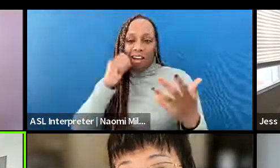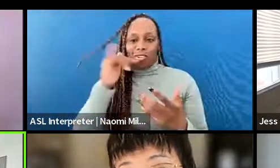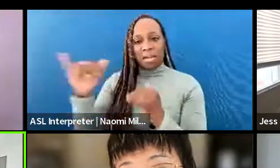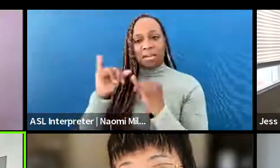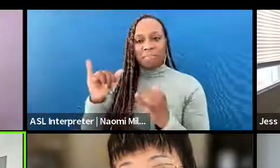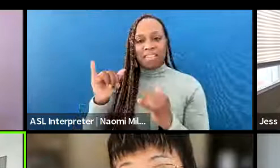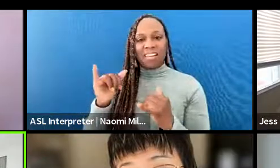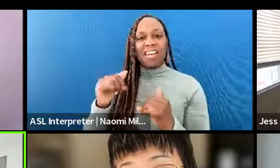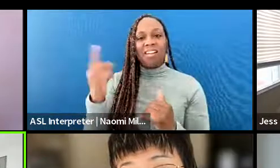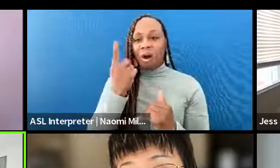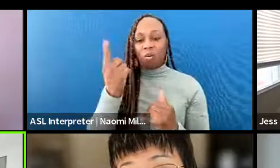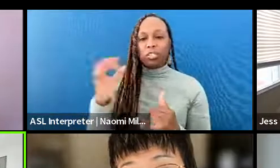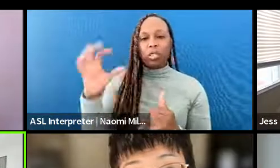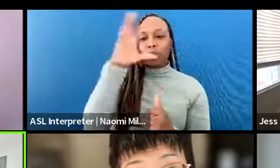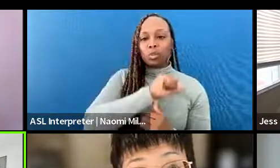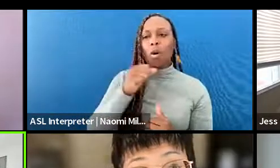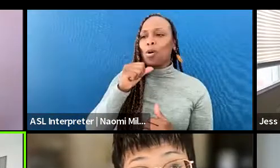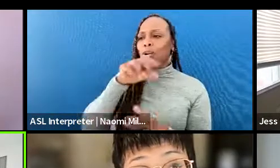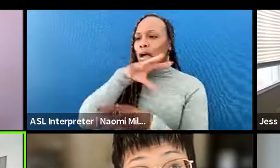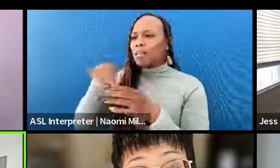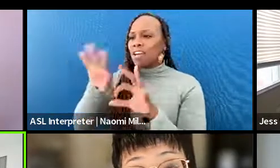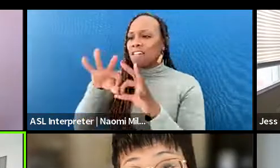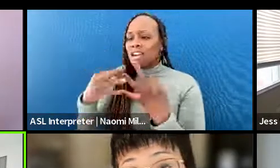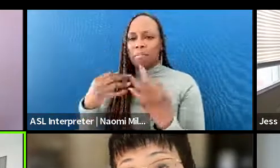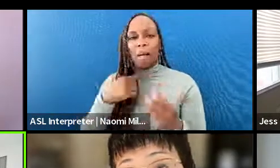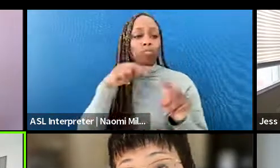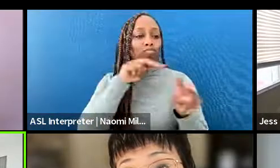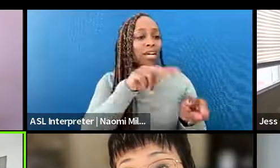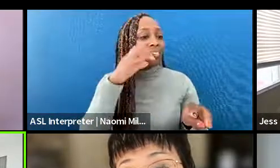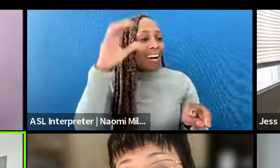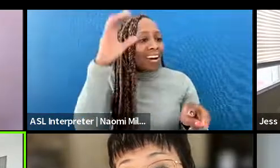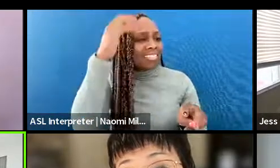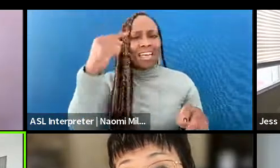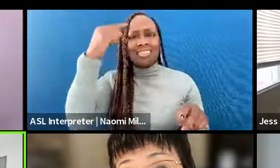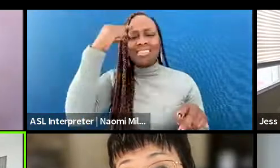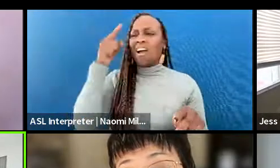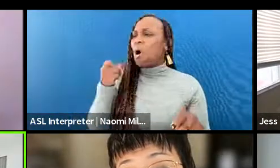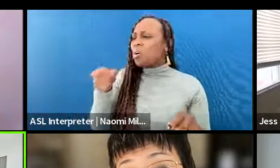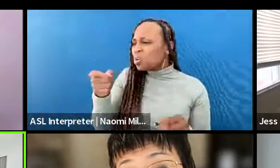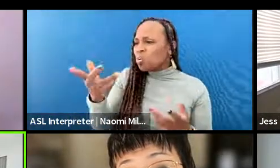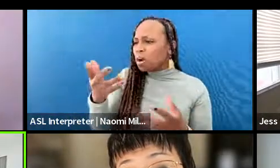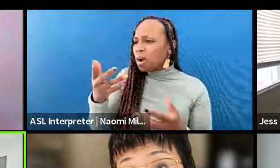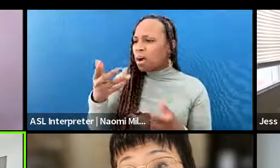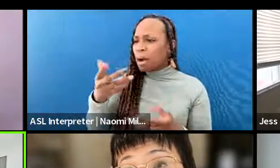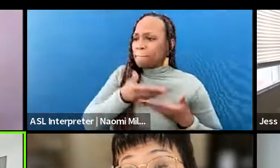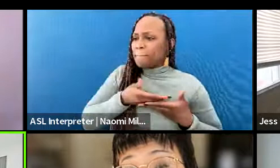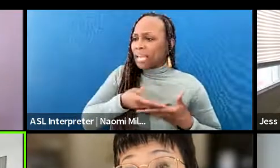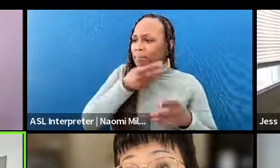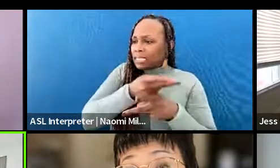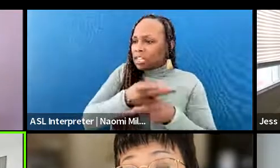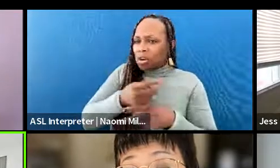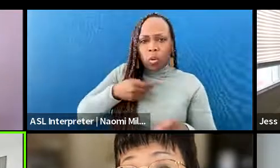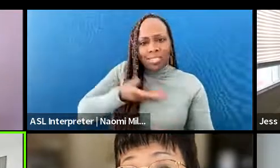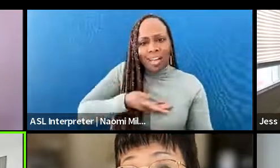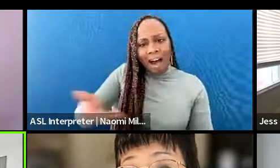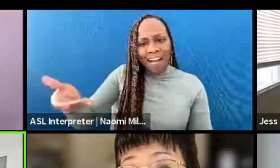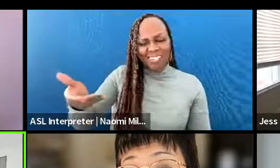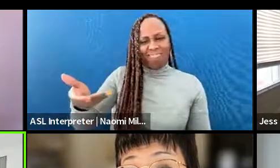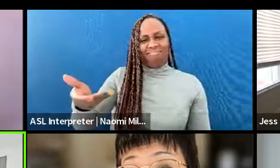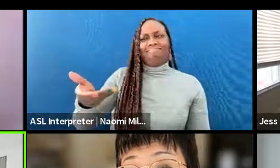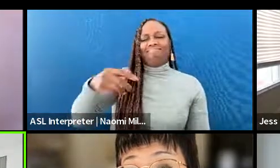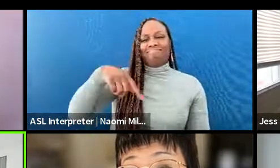part of the family. I'd be watching little cousins and people would think that I was some, babysitter that was hired. And